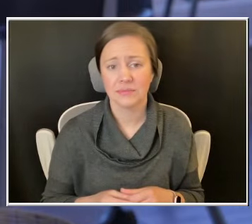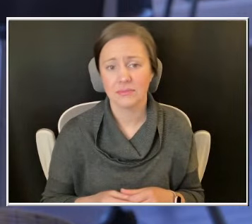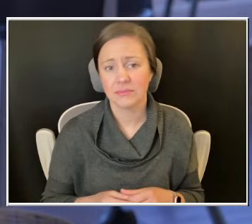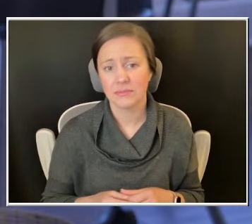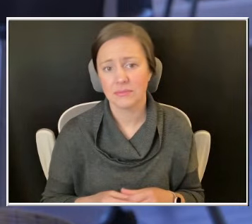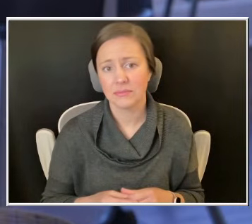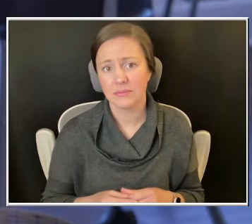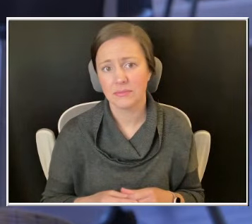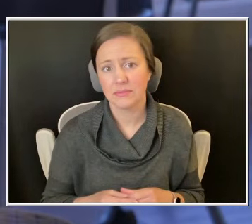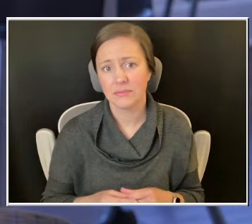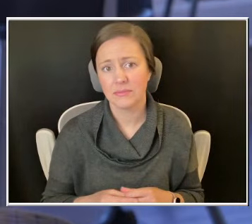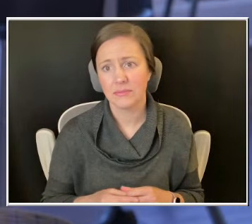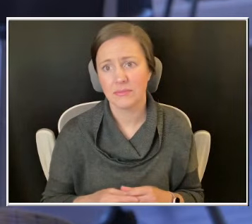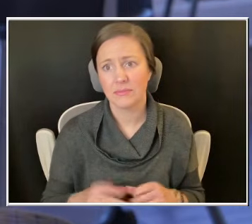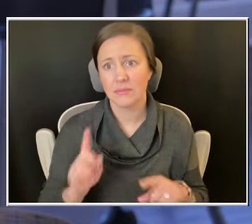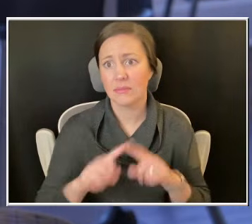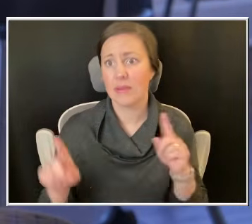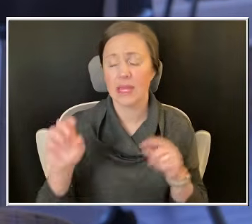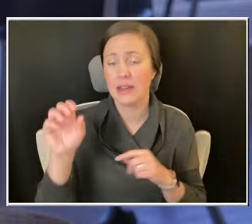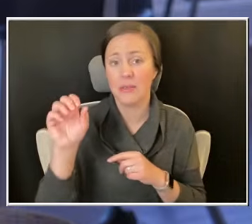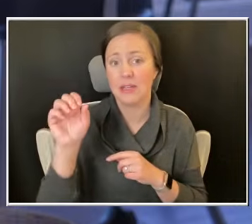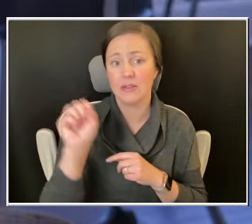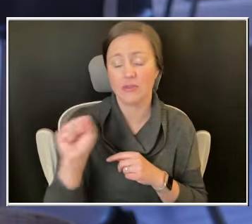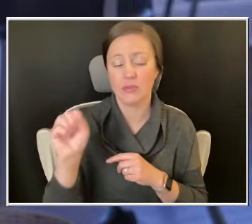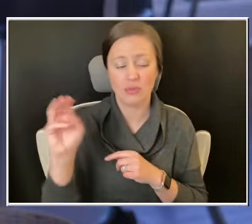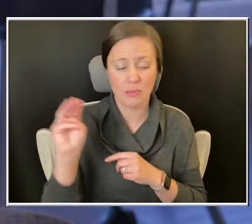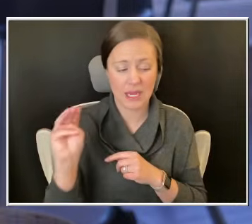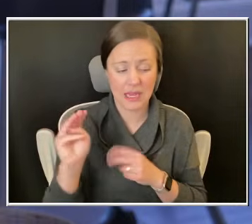But social media people have been